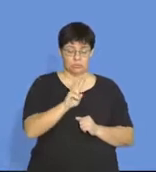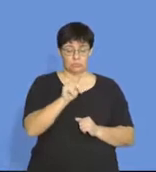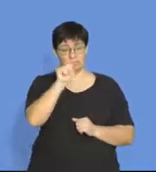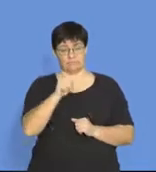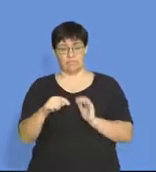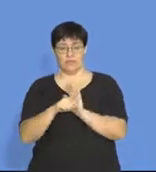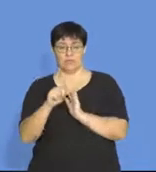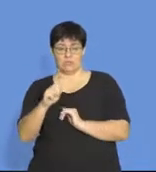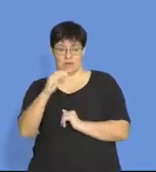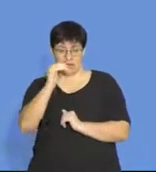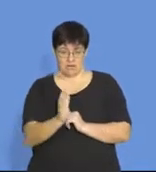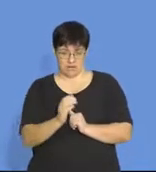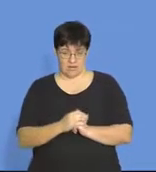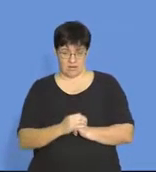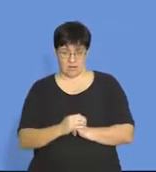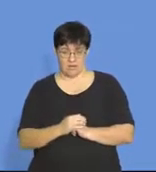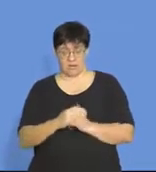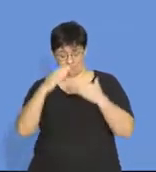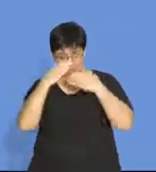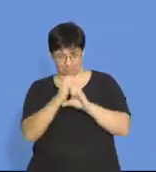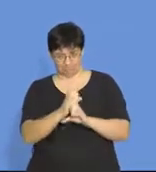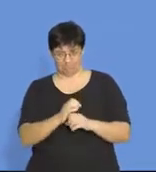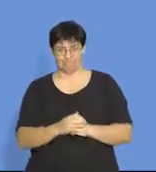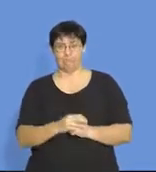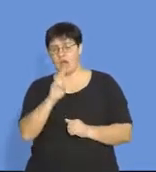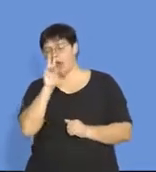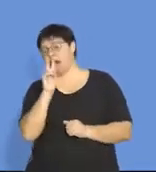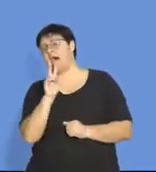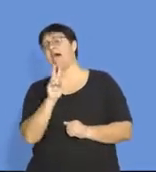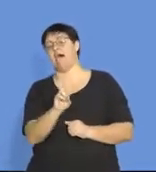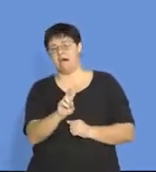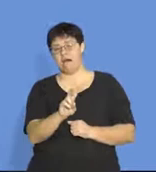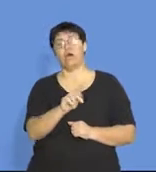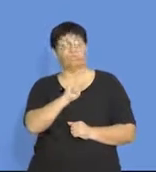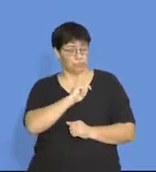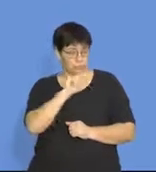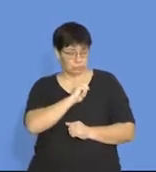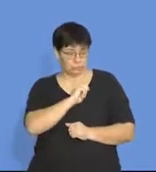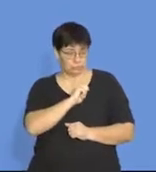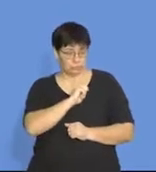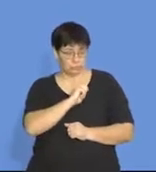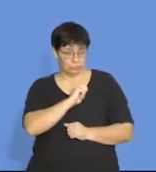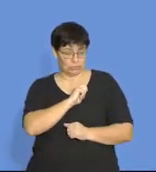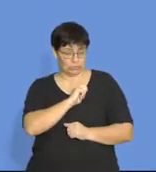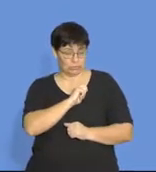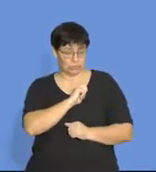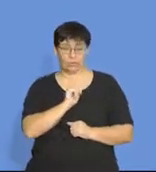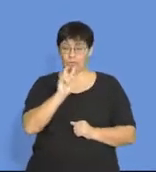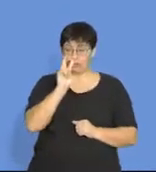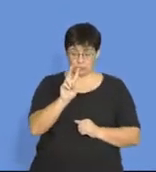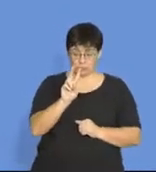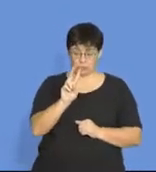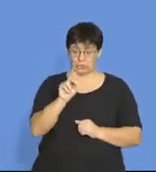minus 1. So I'm going to zoom in this particular graph to see whether it is also the 2